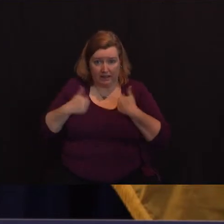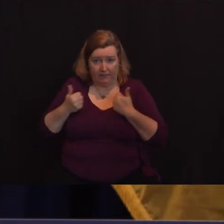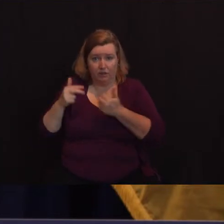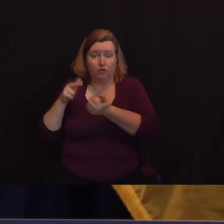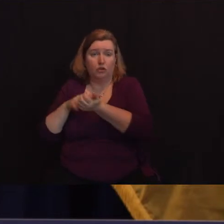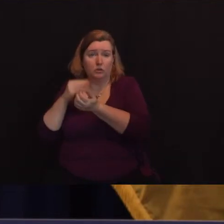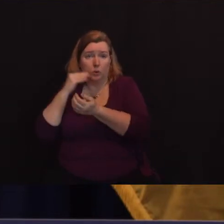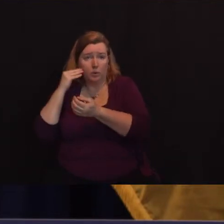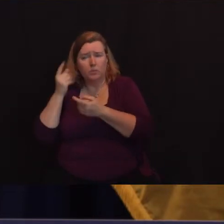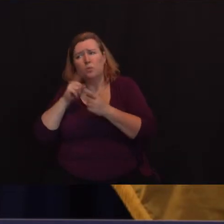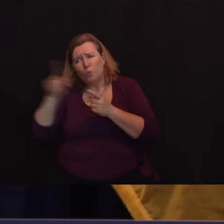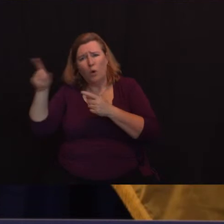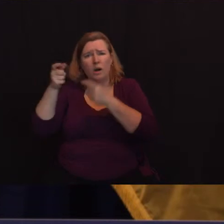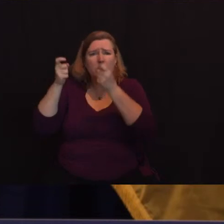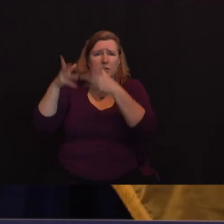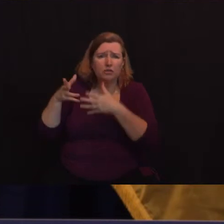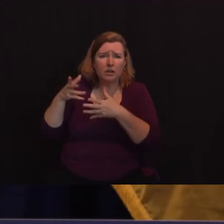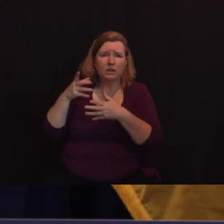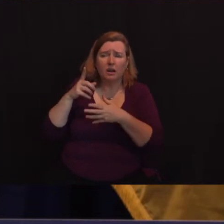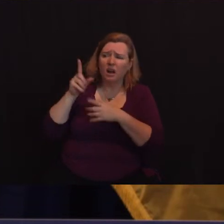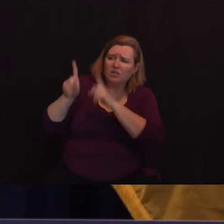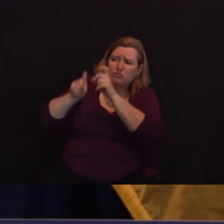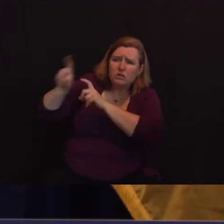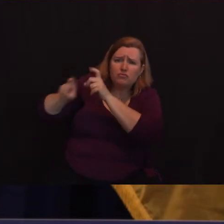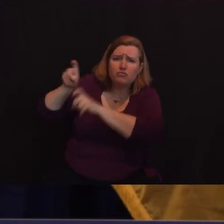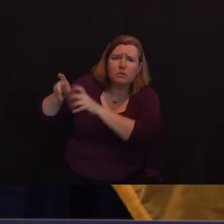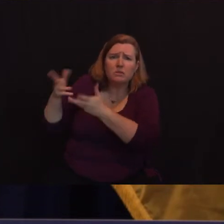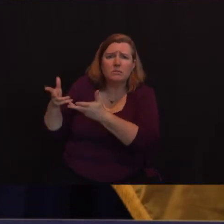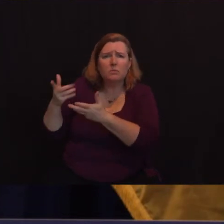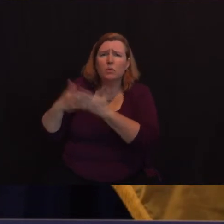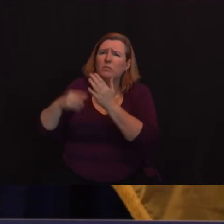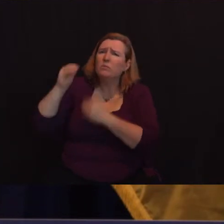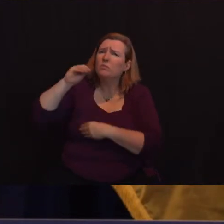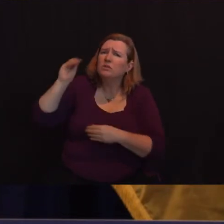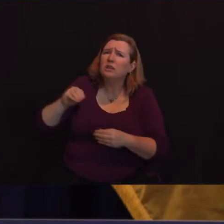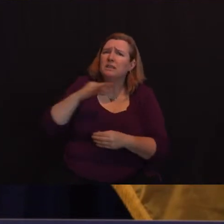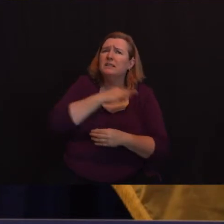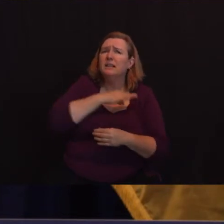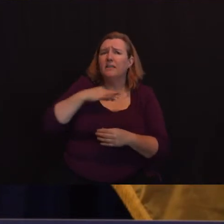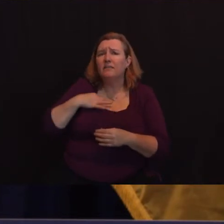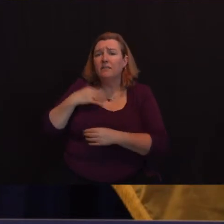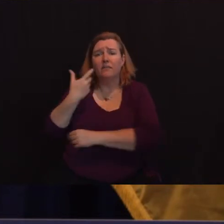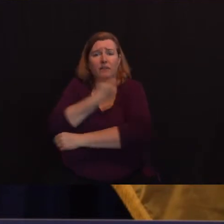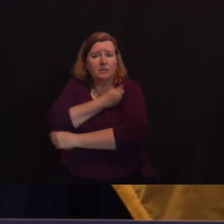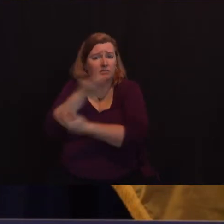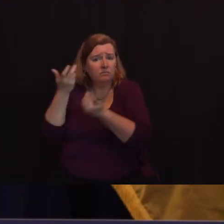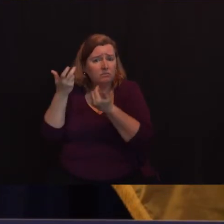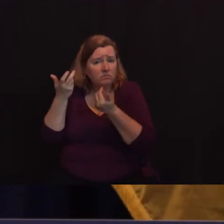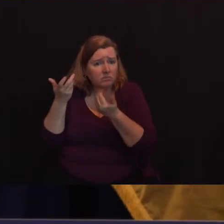ask them 2 questions. What percentage of staff are vaccinated, and what's the plan to get that number to